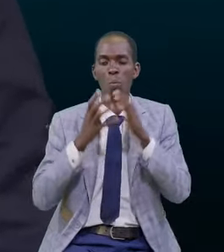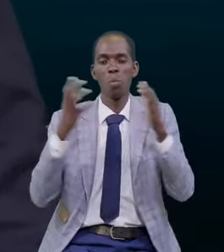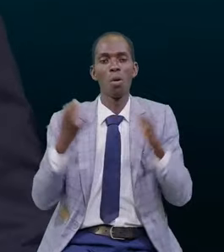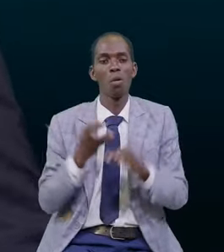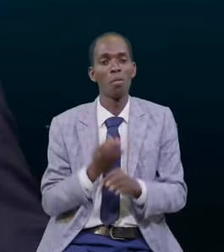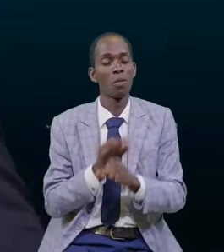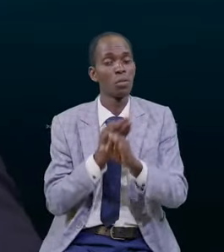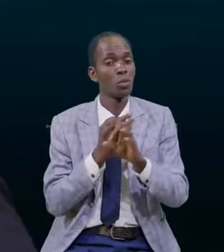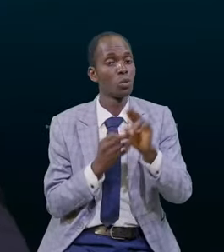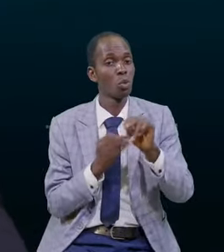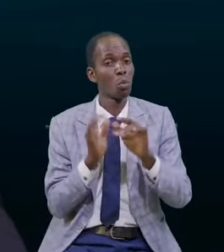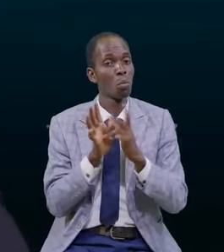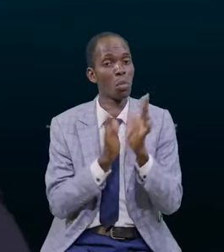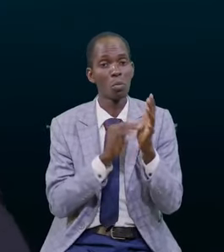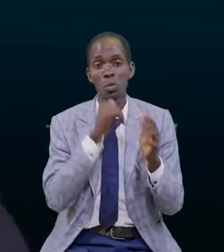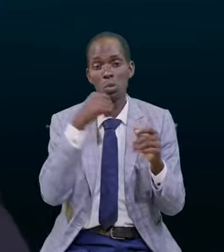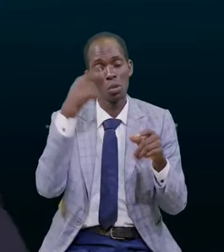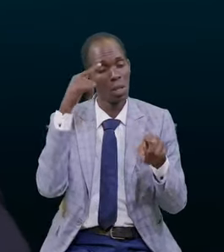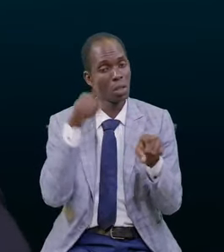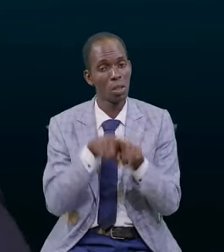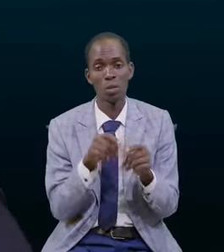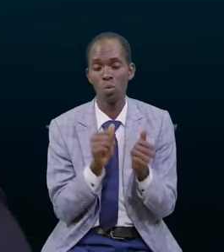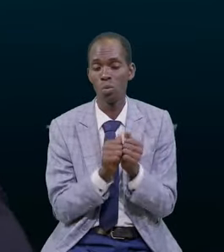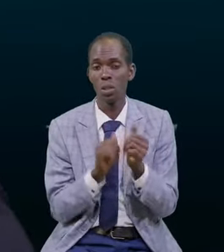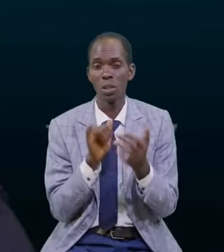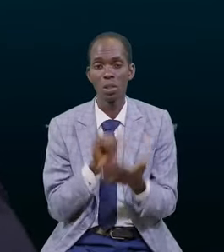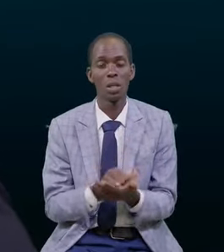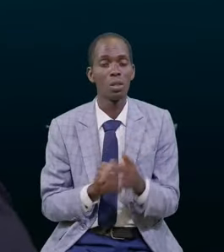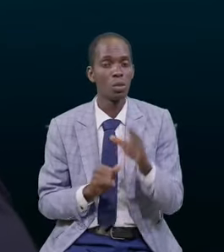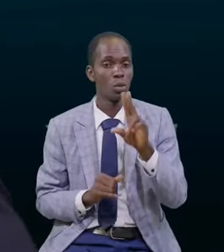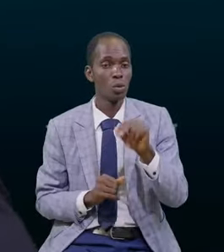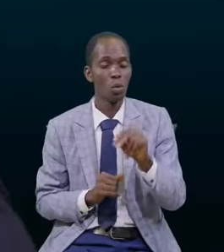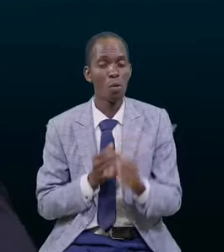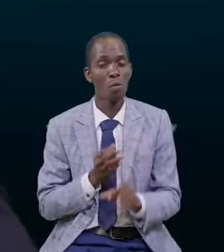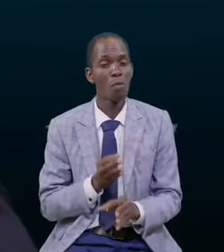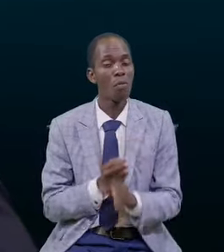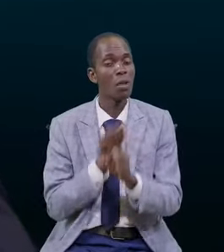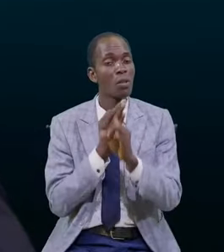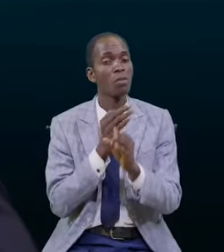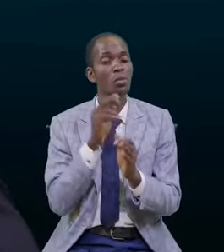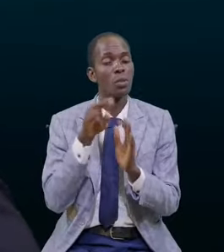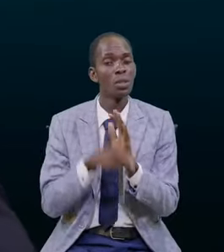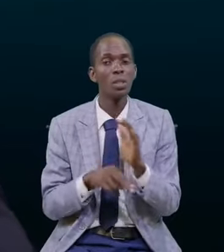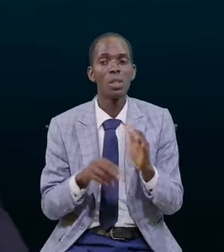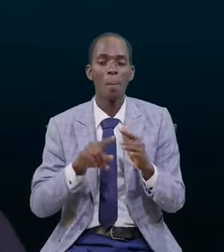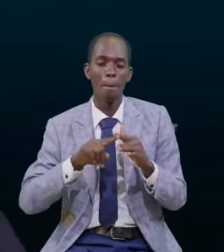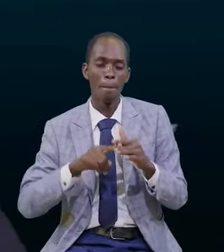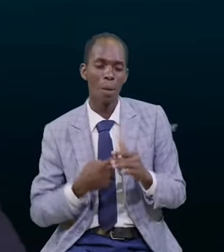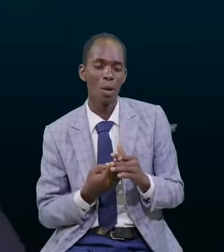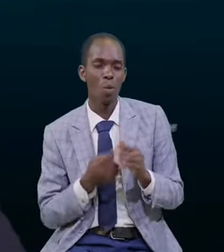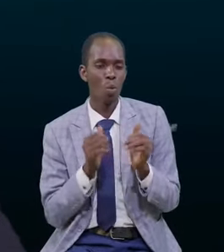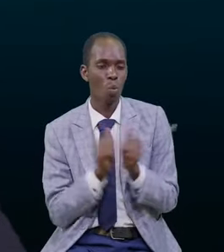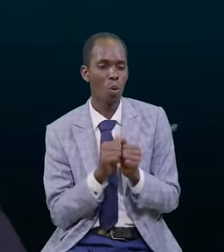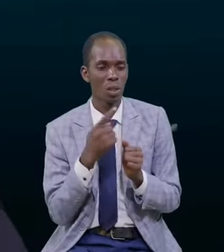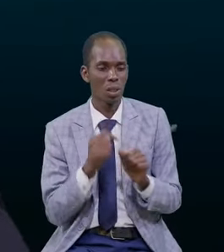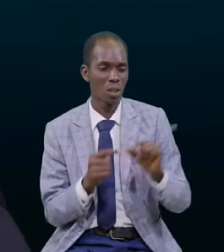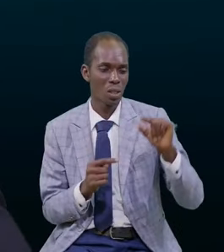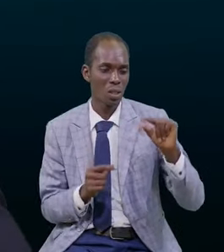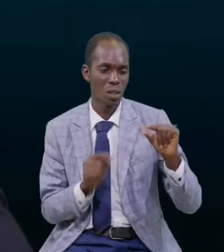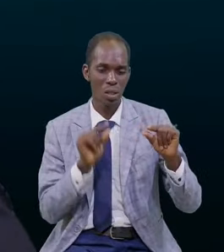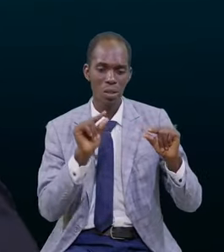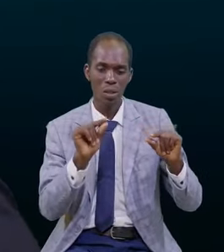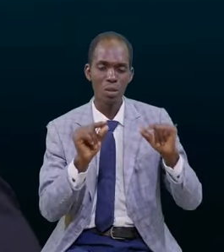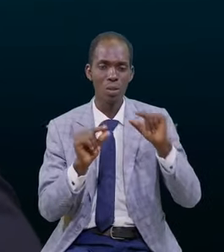with that no faithfulness is where it begins with the little little things that we are